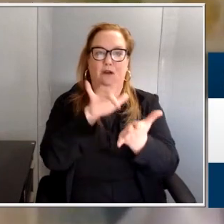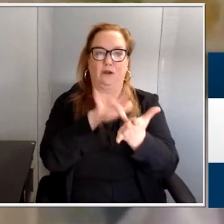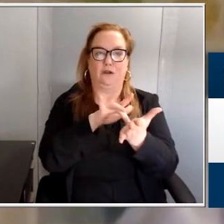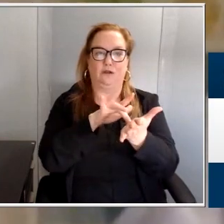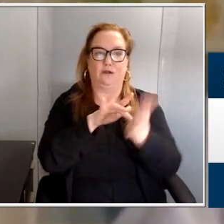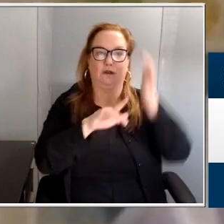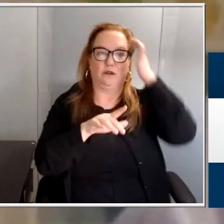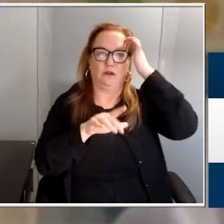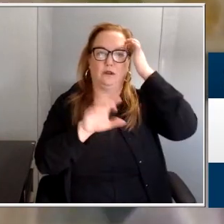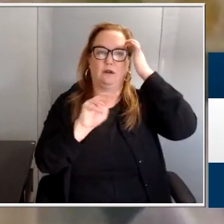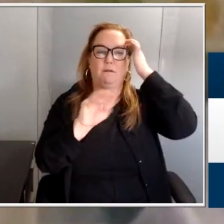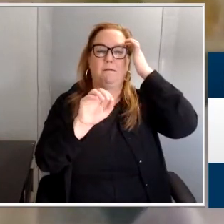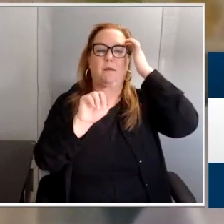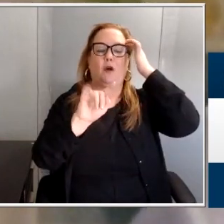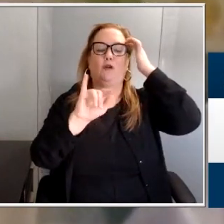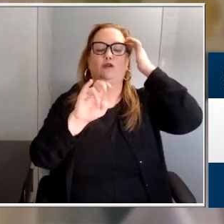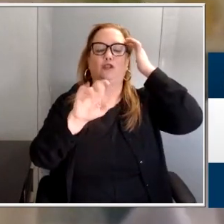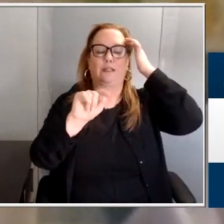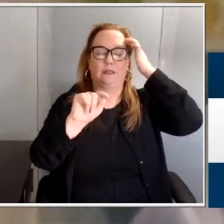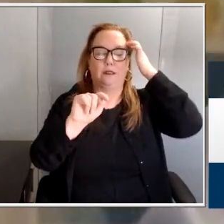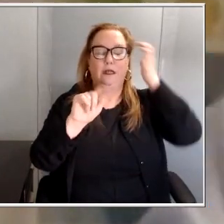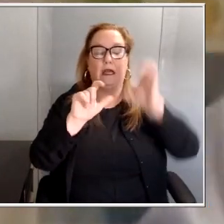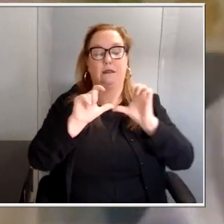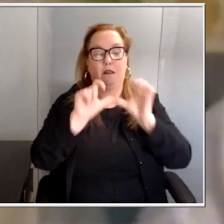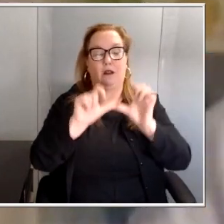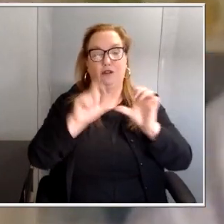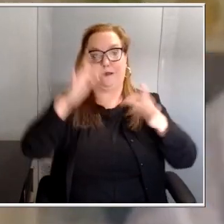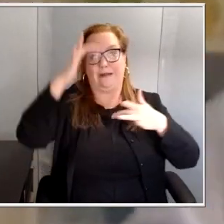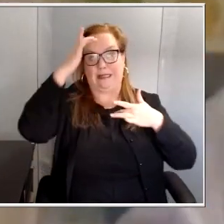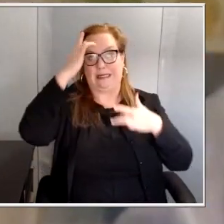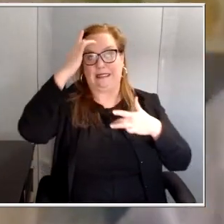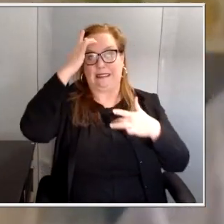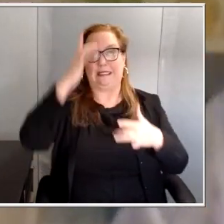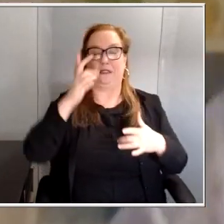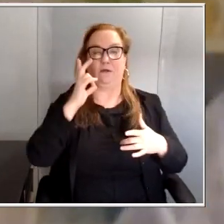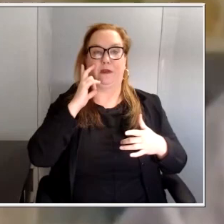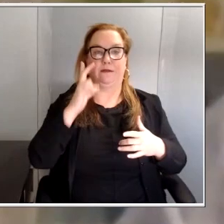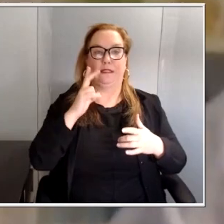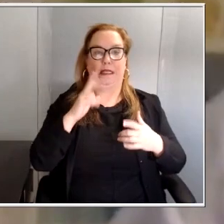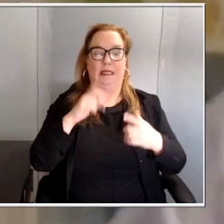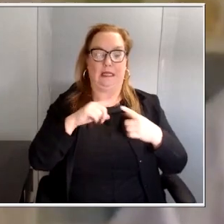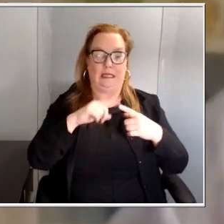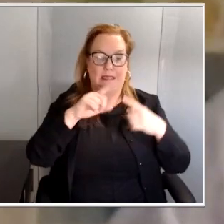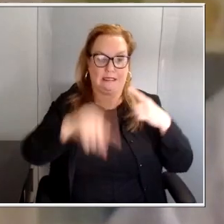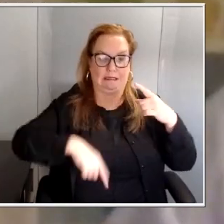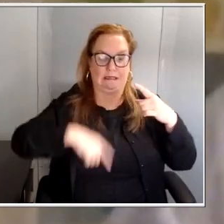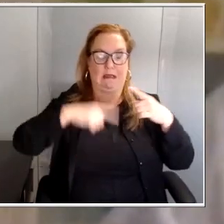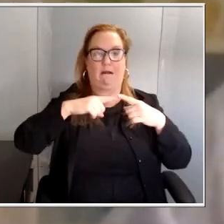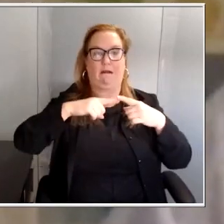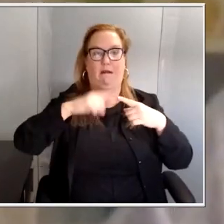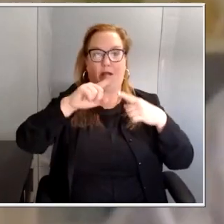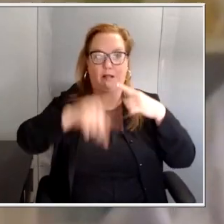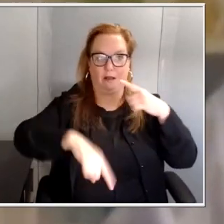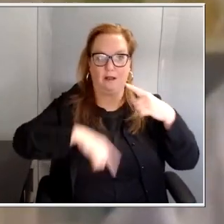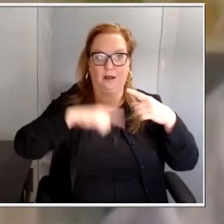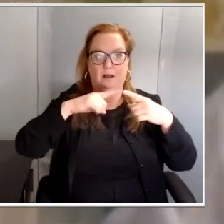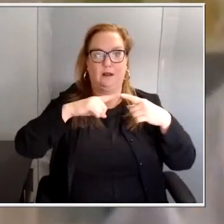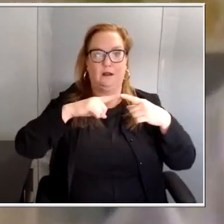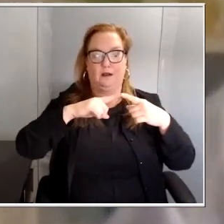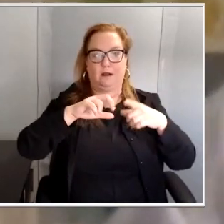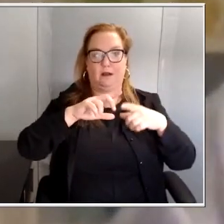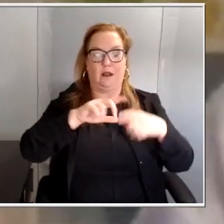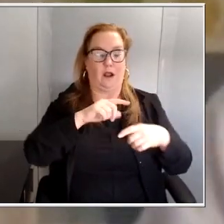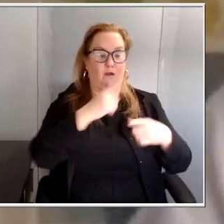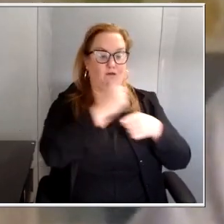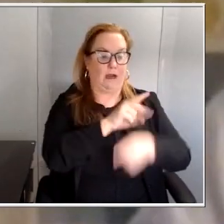the longevity of this disease, we've seen that the cyclic nature of just a regular